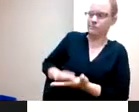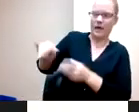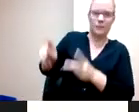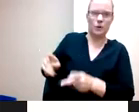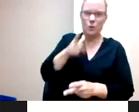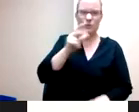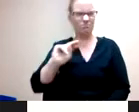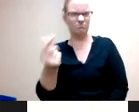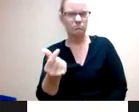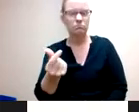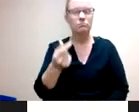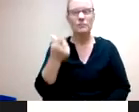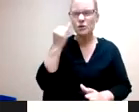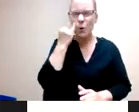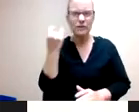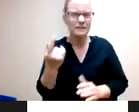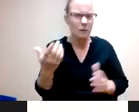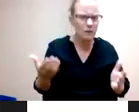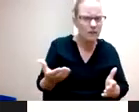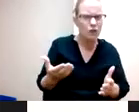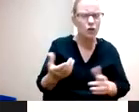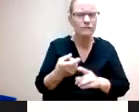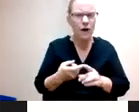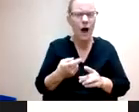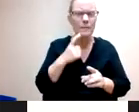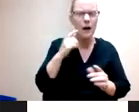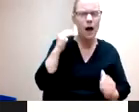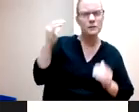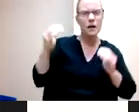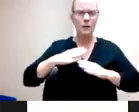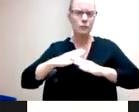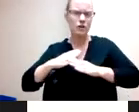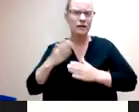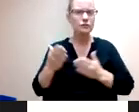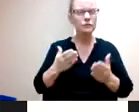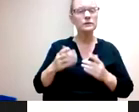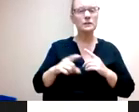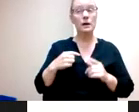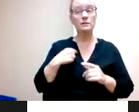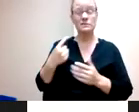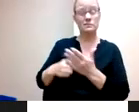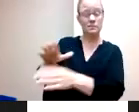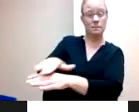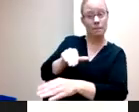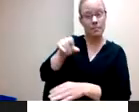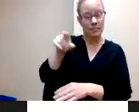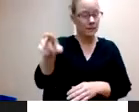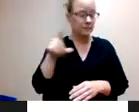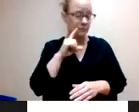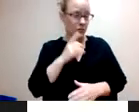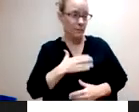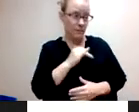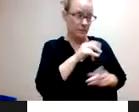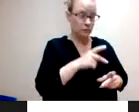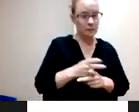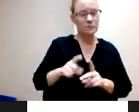someone's on from Adult Protective, but I think once they're in the hospital, Adult Protective's happy that they're being taken care of and that they're in a safe environment. But the financial